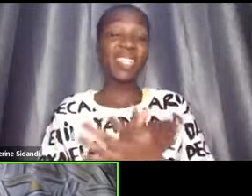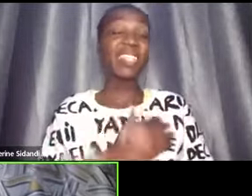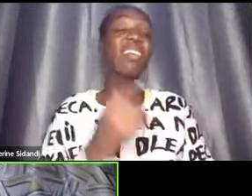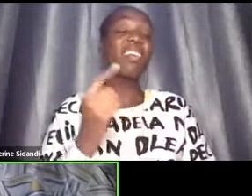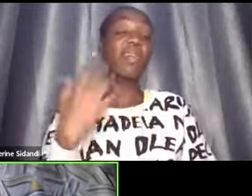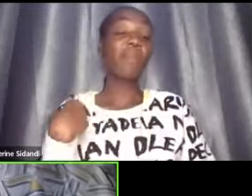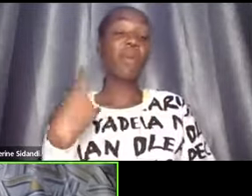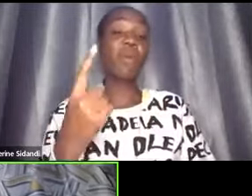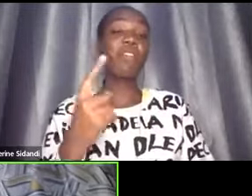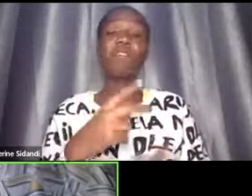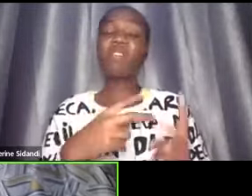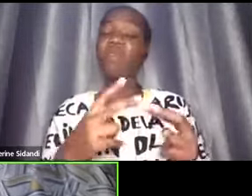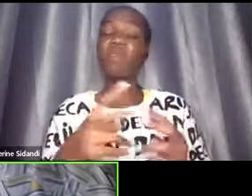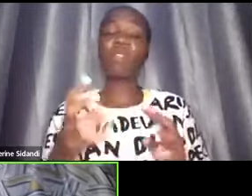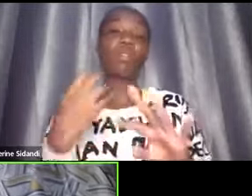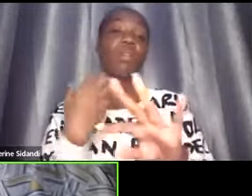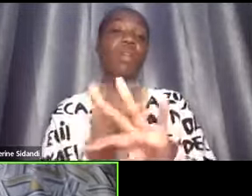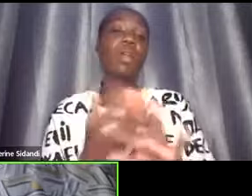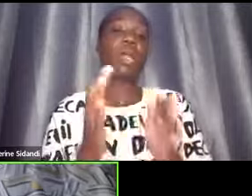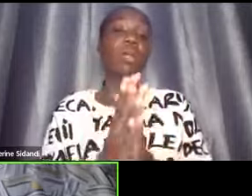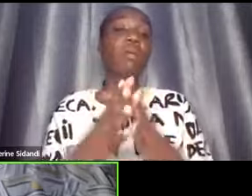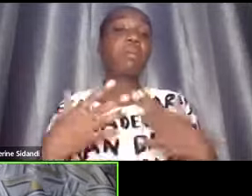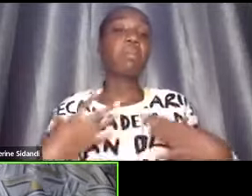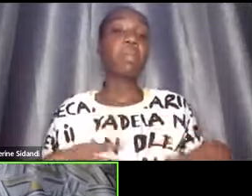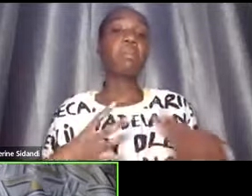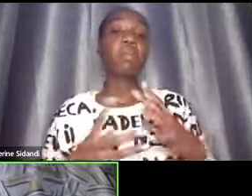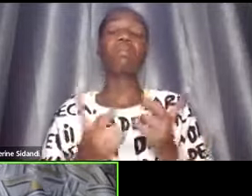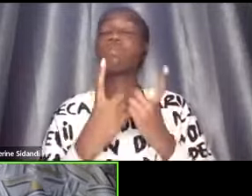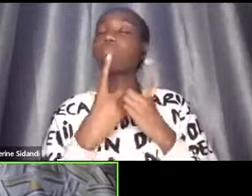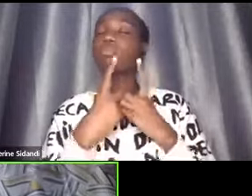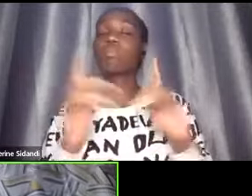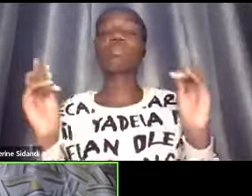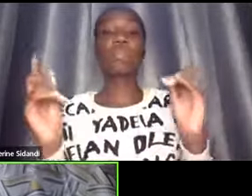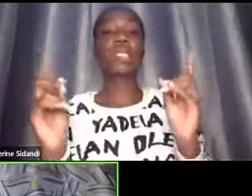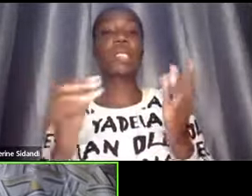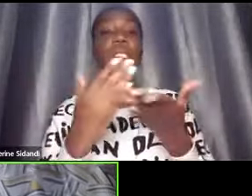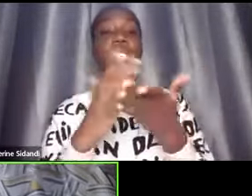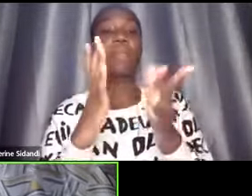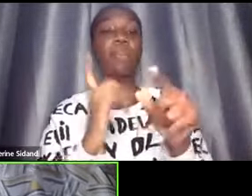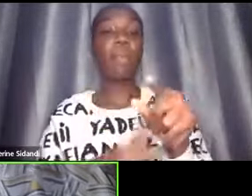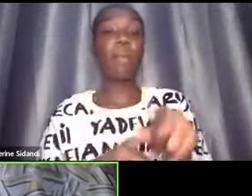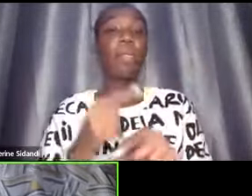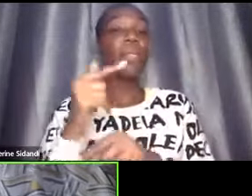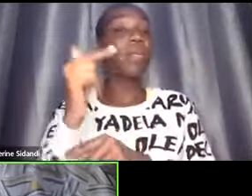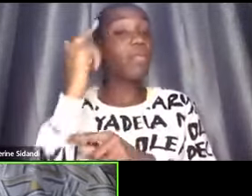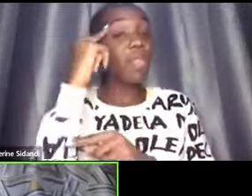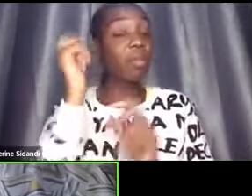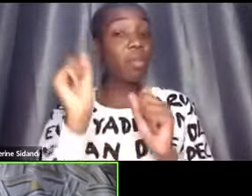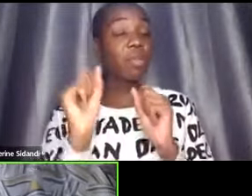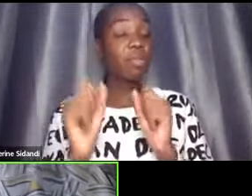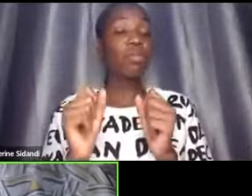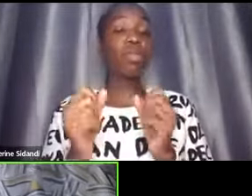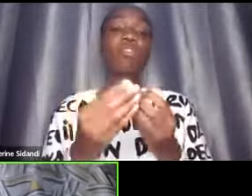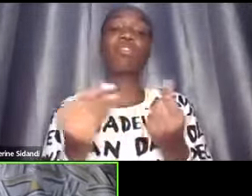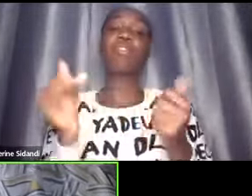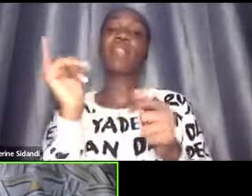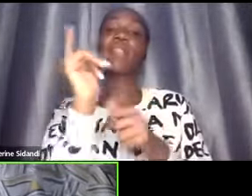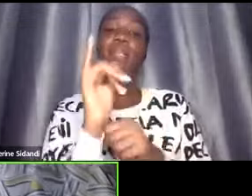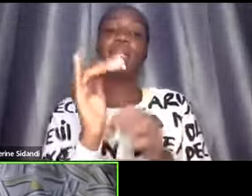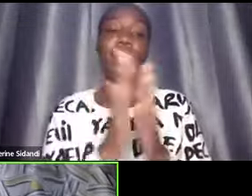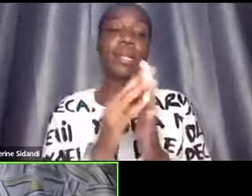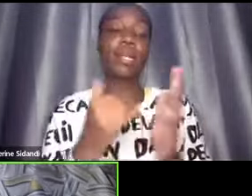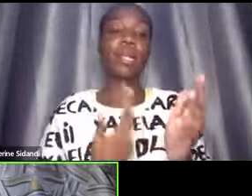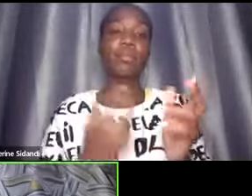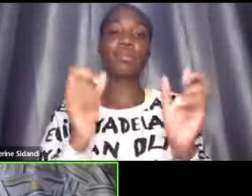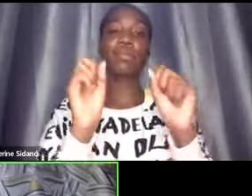and people end up splitting at some point. Do you think that we can salvage this? And what are some of the things that we